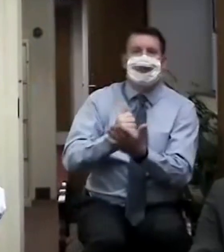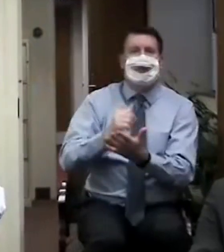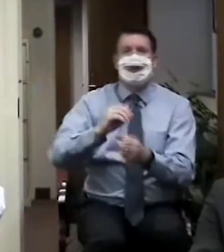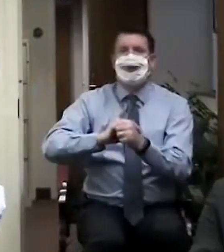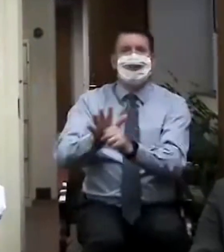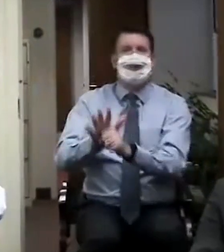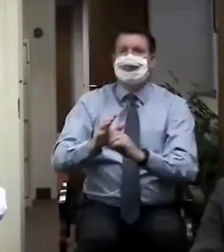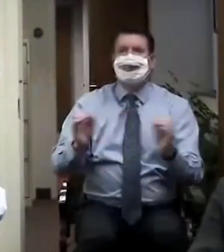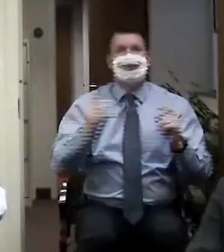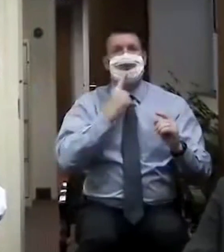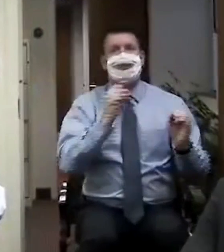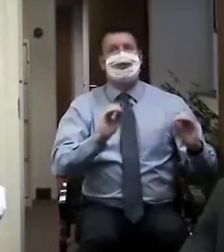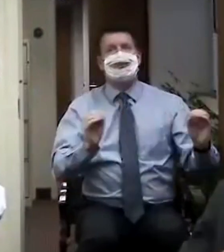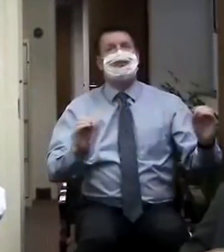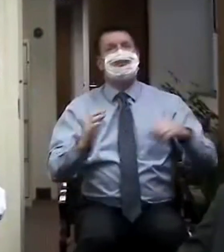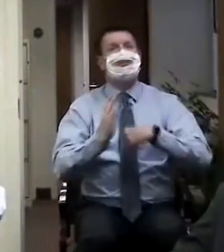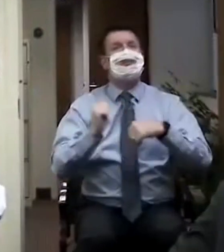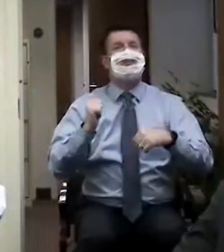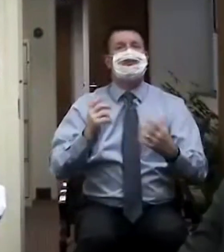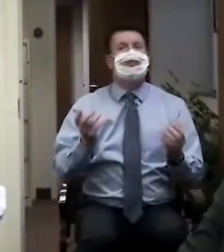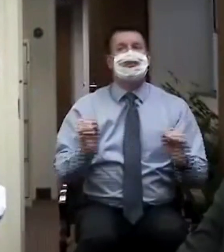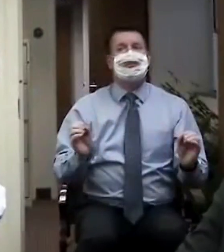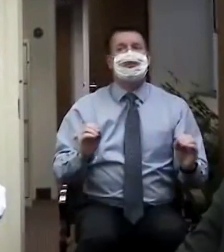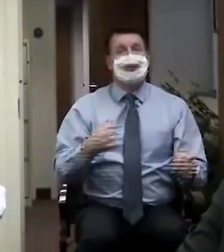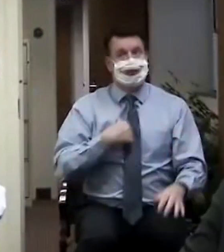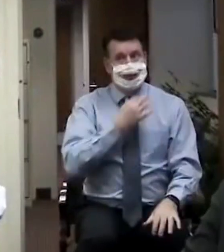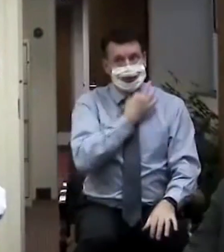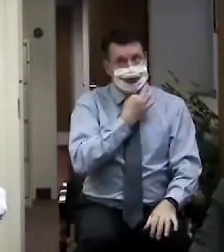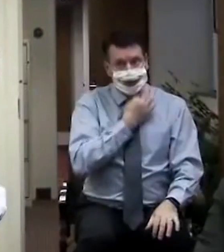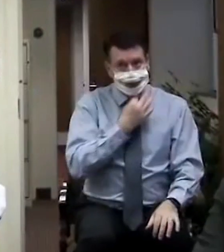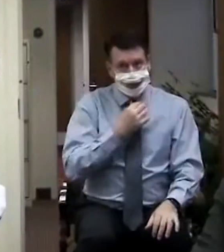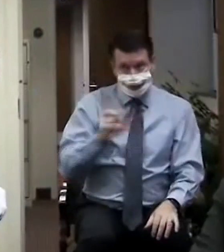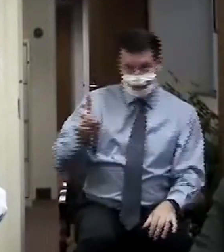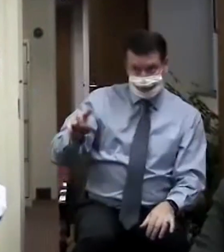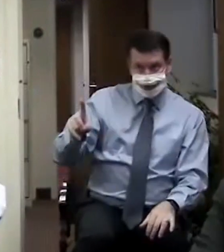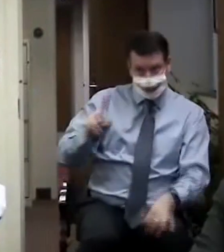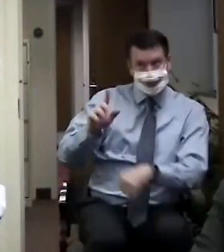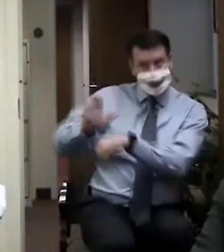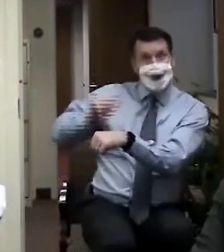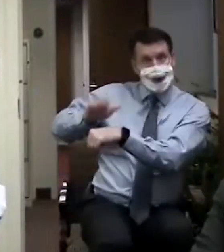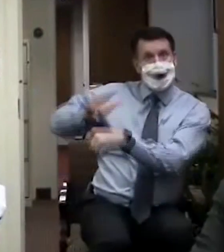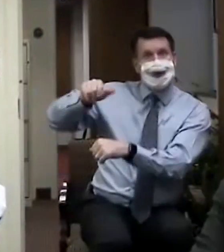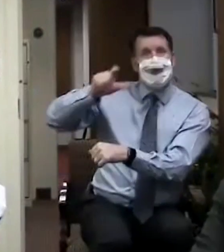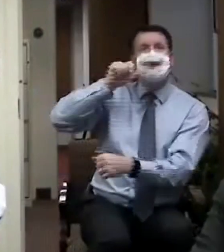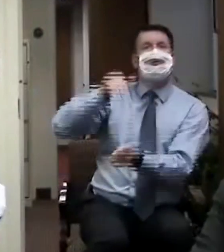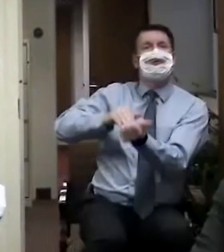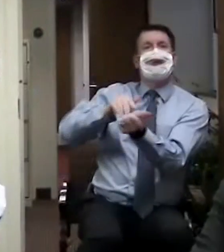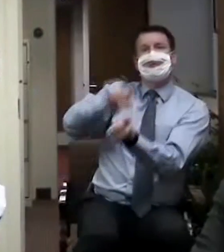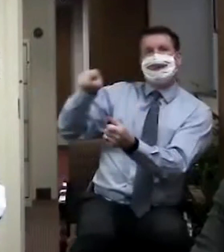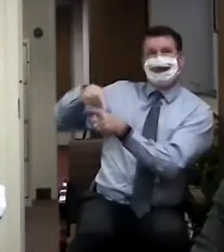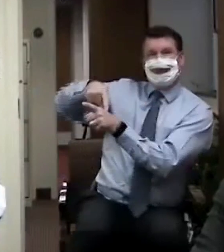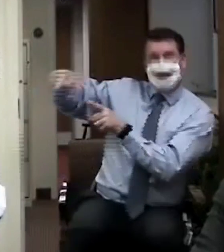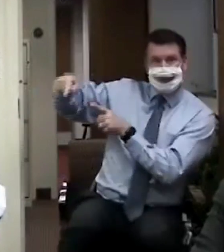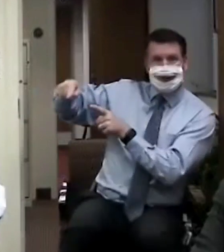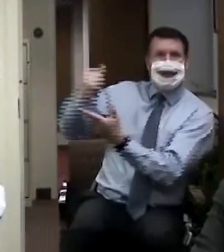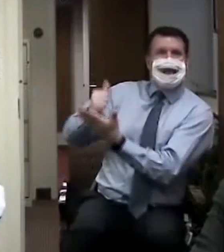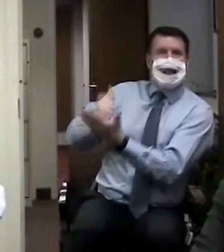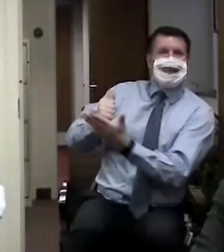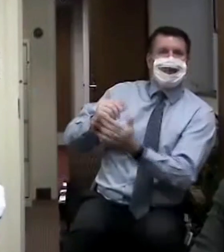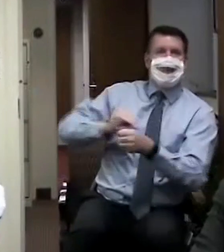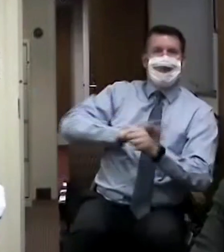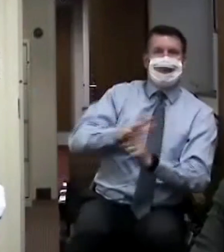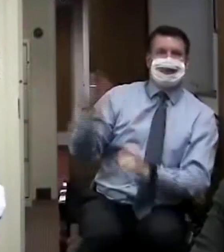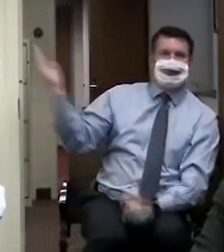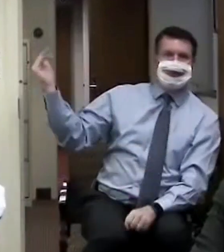We had made many plans and started training certain physicians for other duties if we saw a